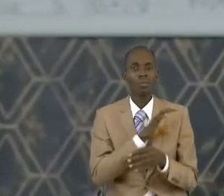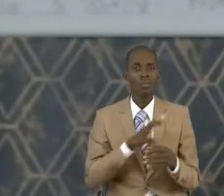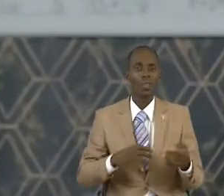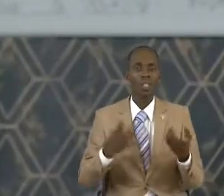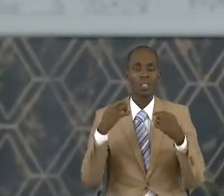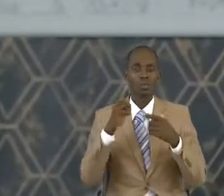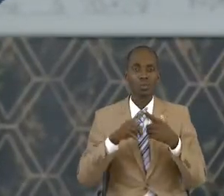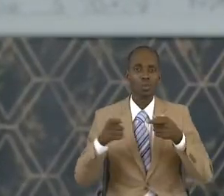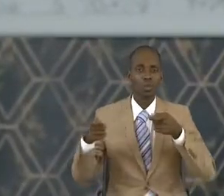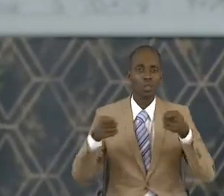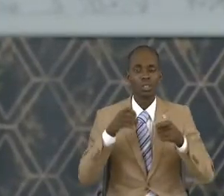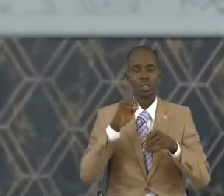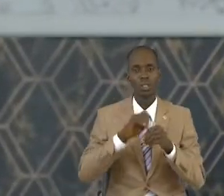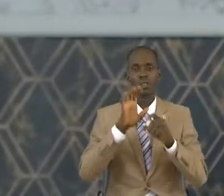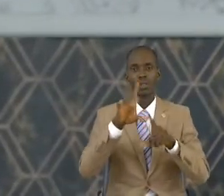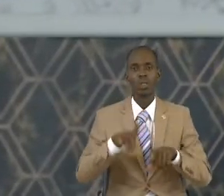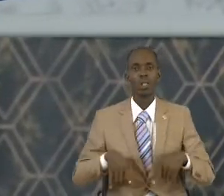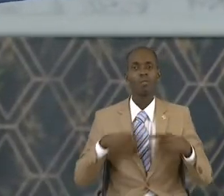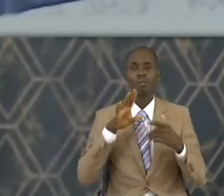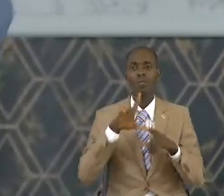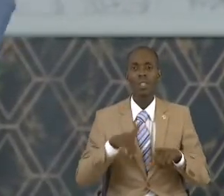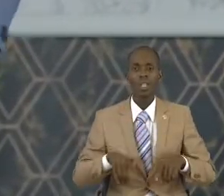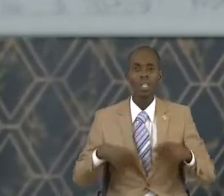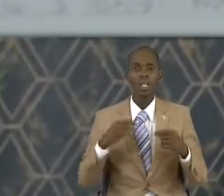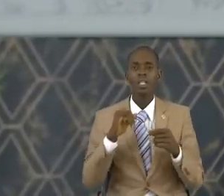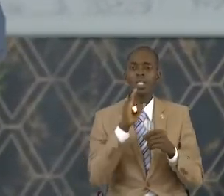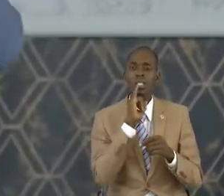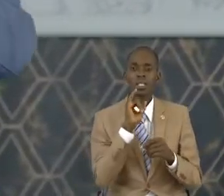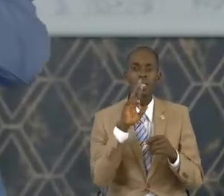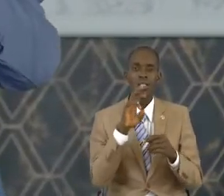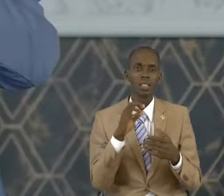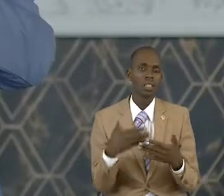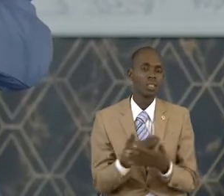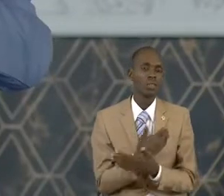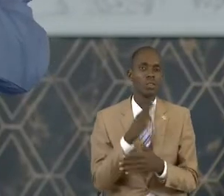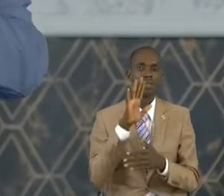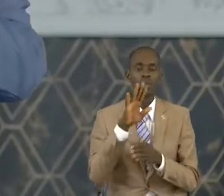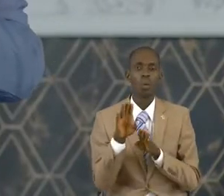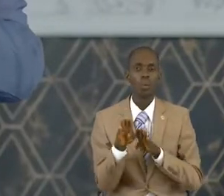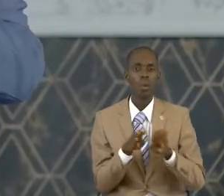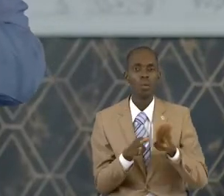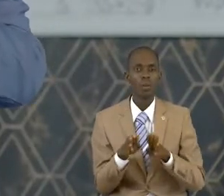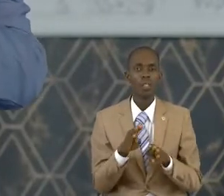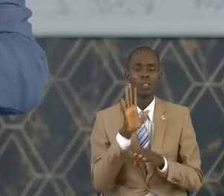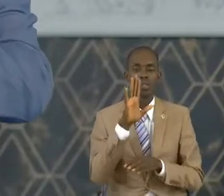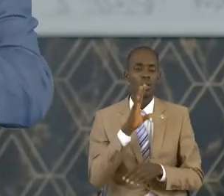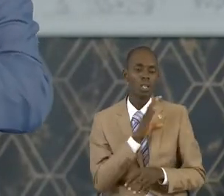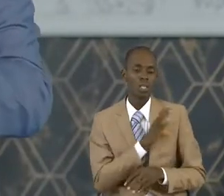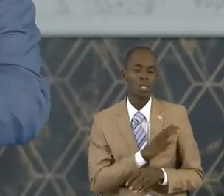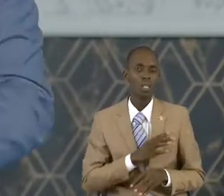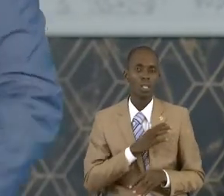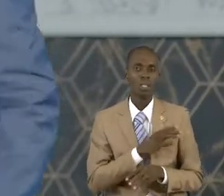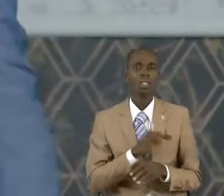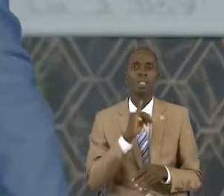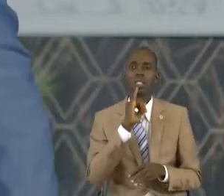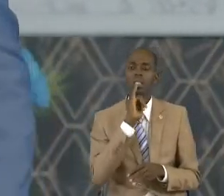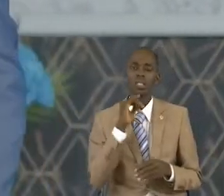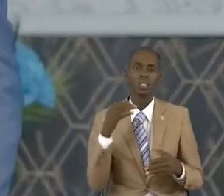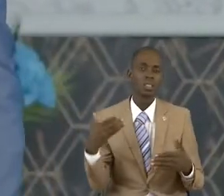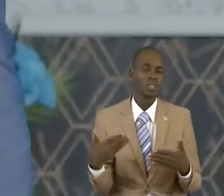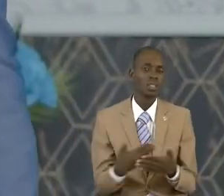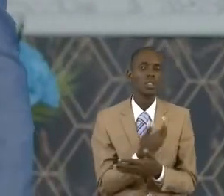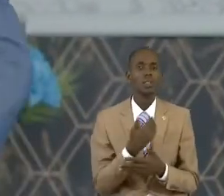in your life is renewed. Your behavior, your character is renewed. And